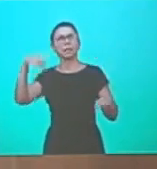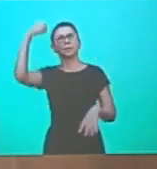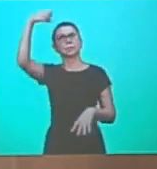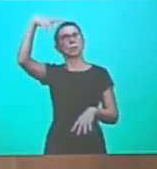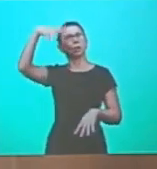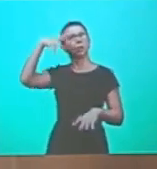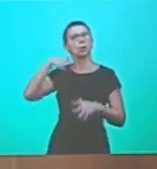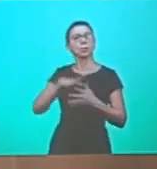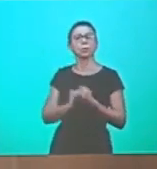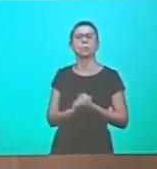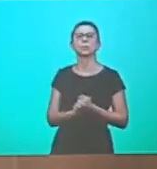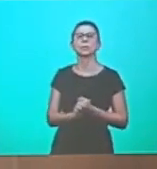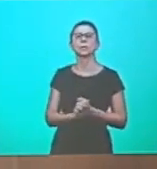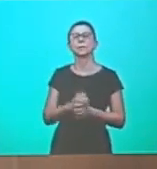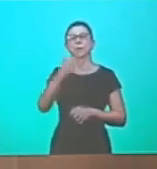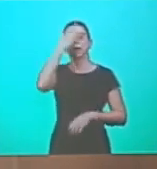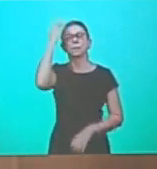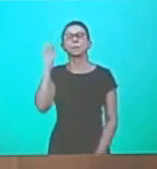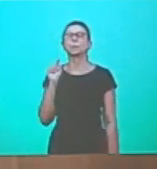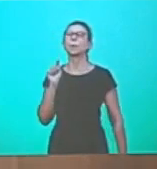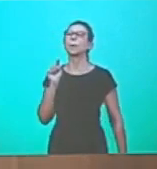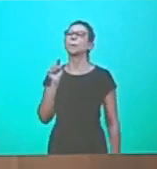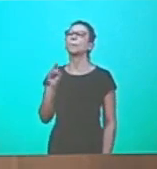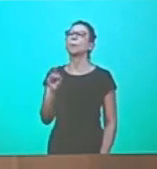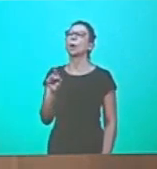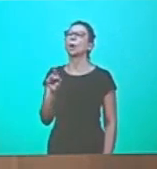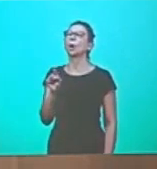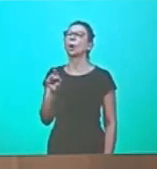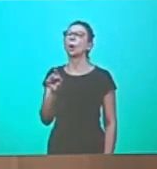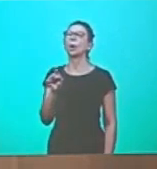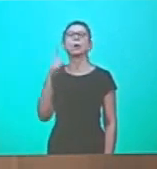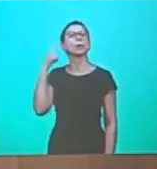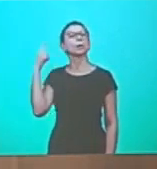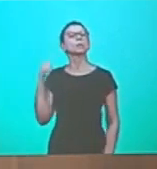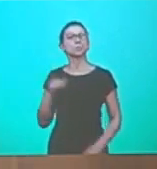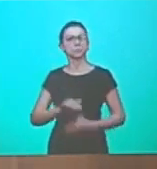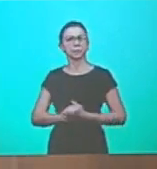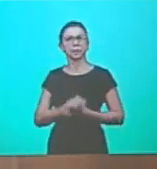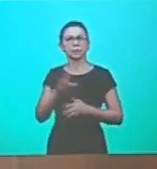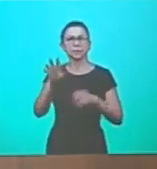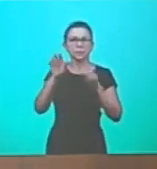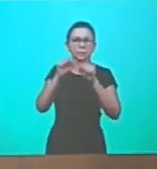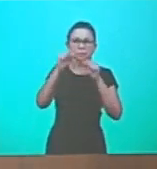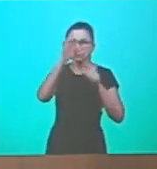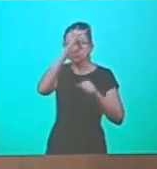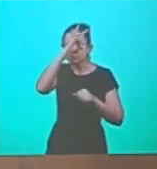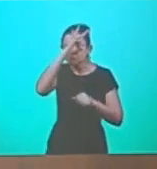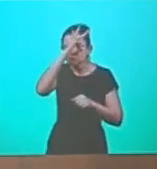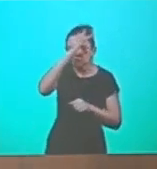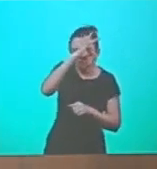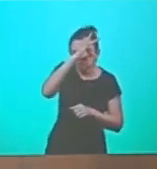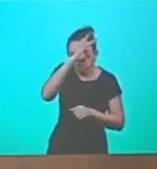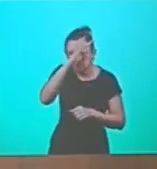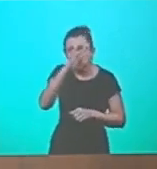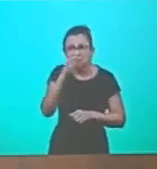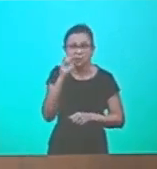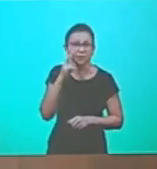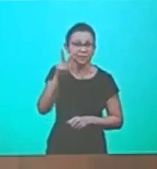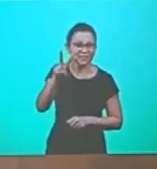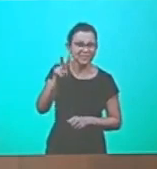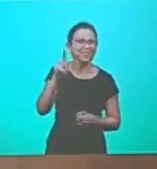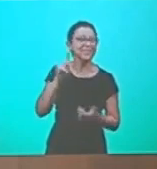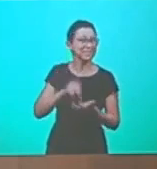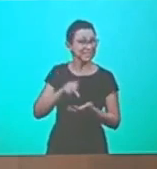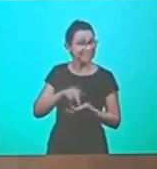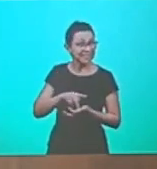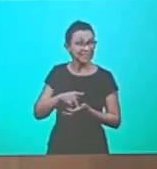When someone arrives to our house, we look outside first and see who it is first before we open our house,